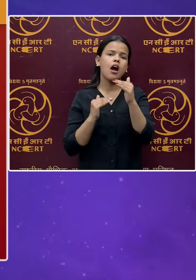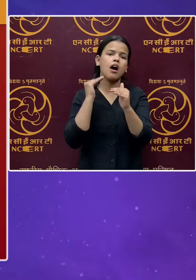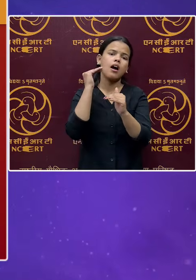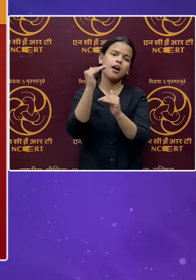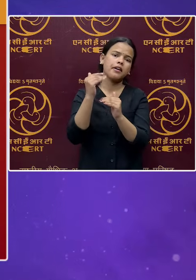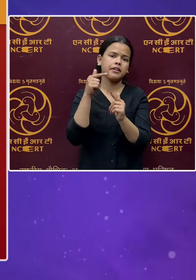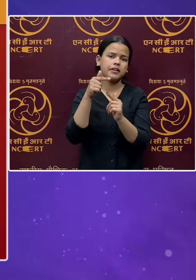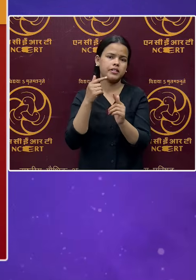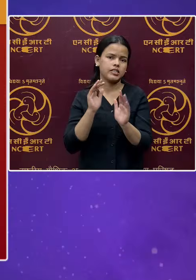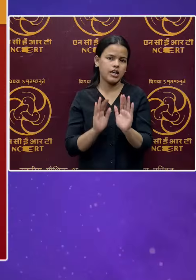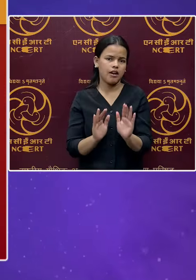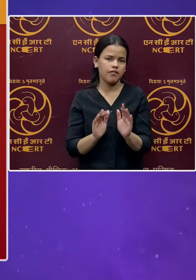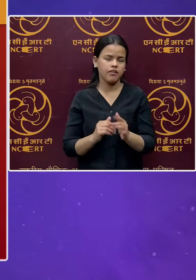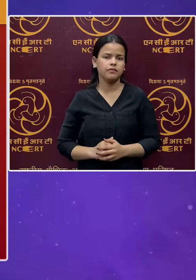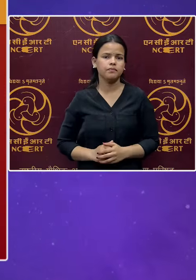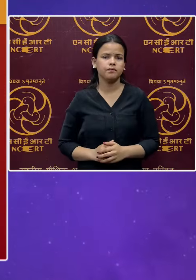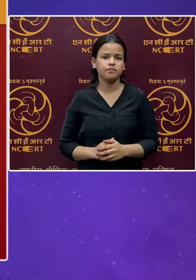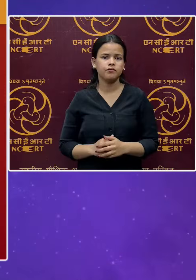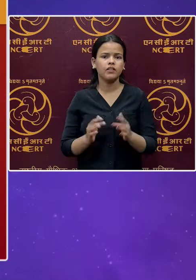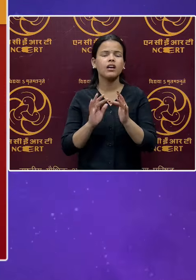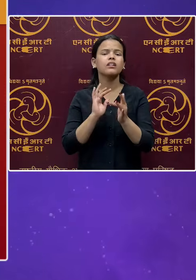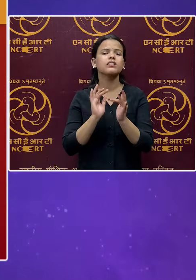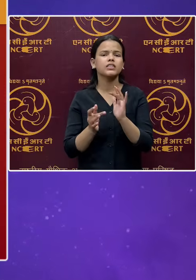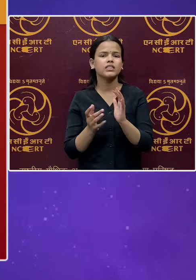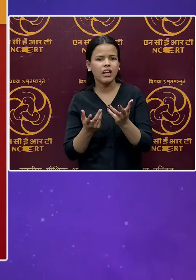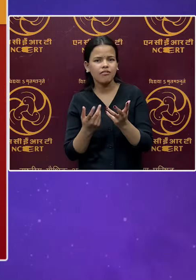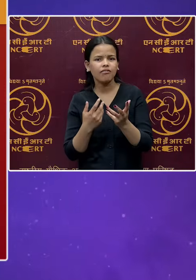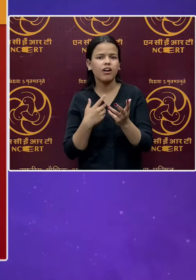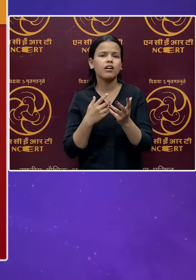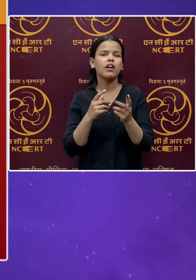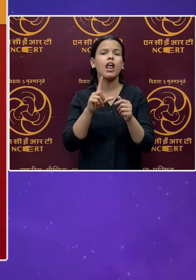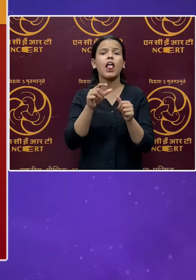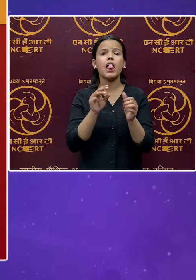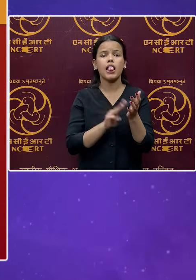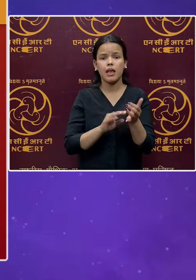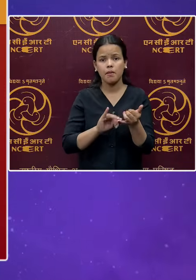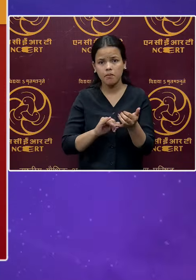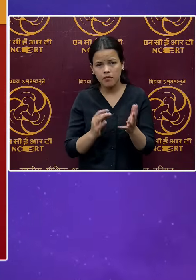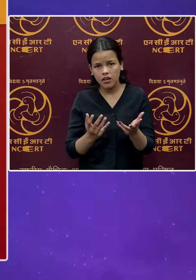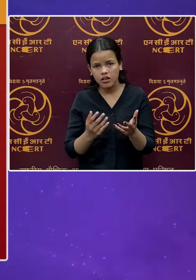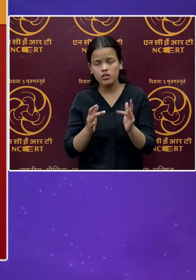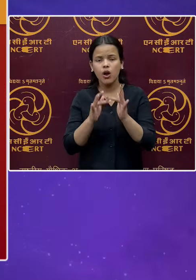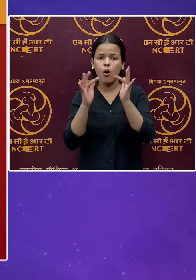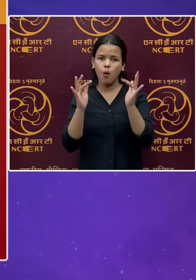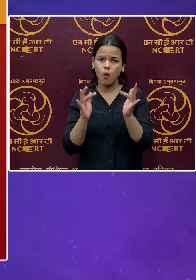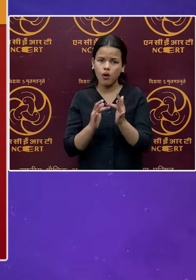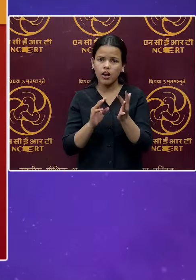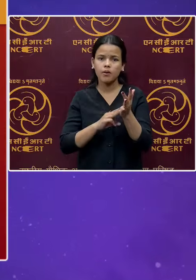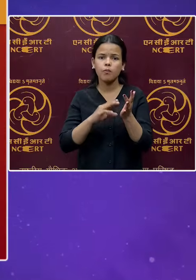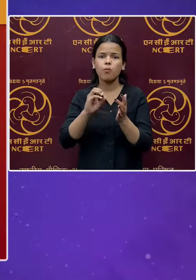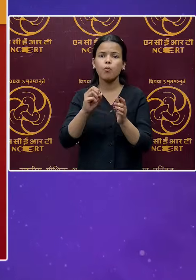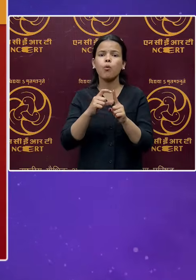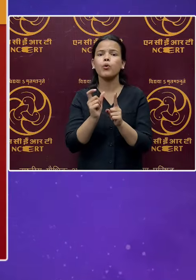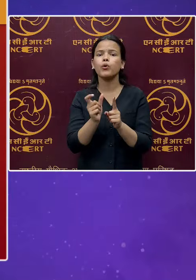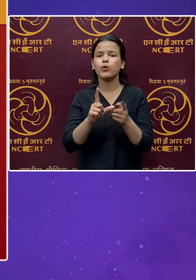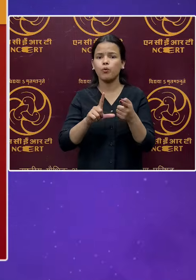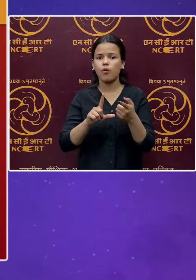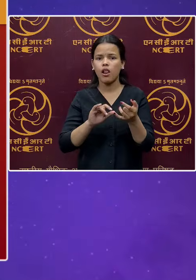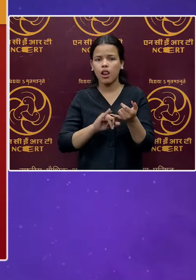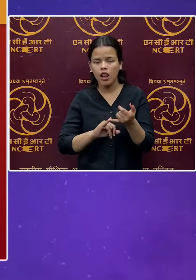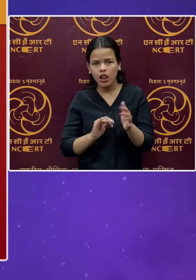administrator or server administrator or LMS administrator or online course